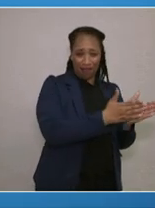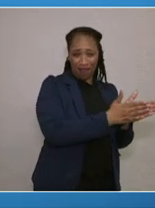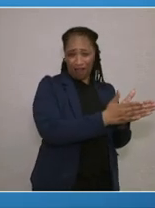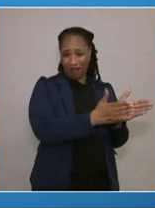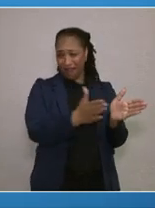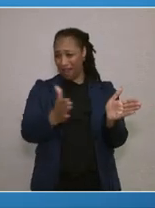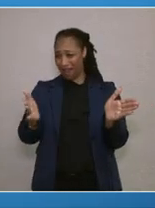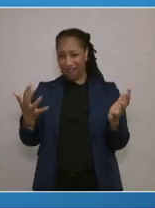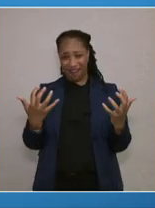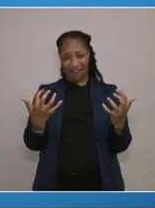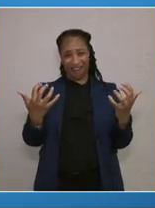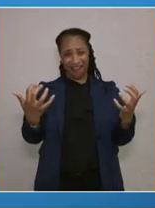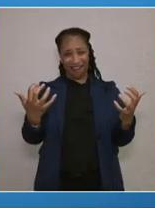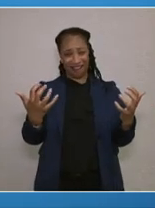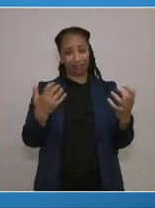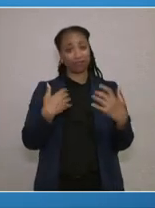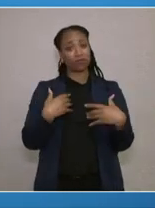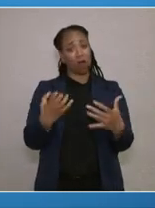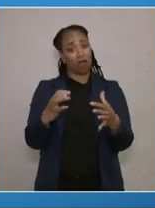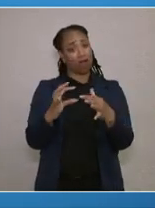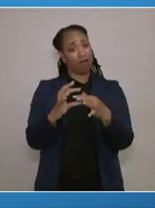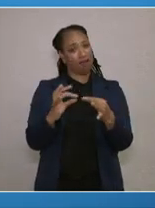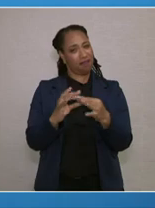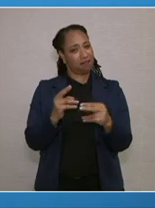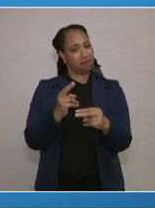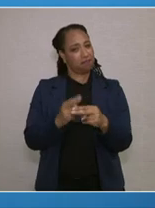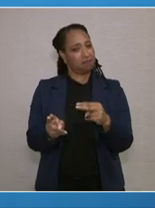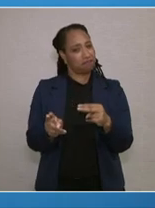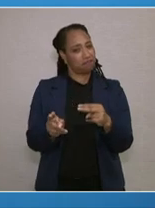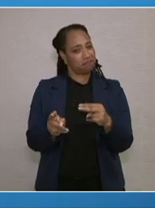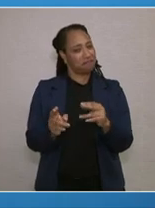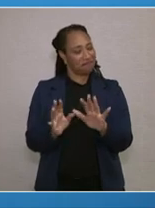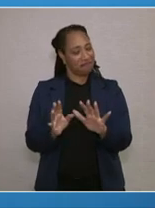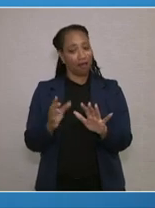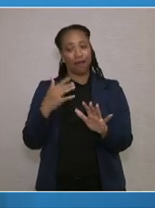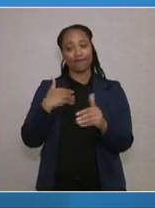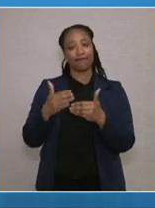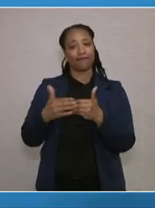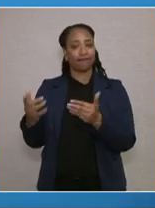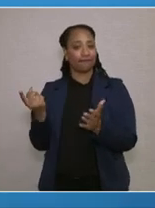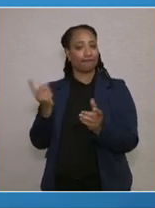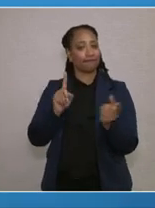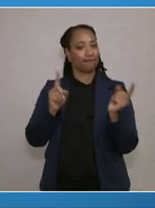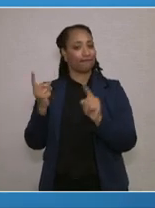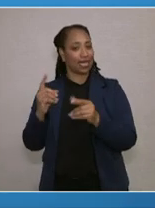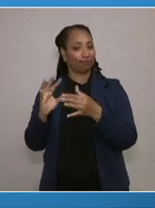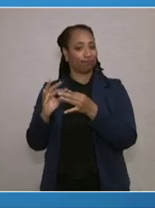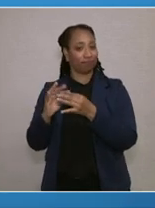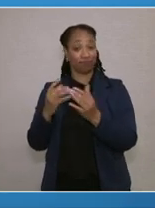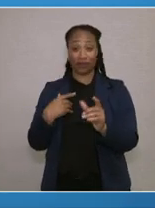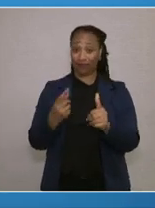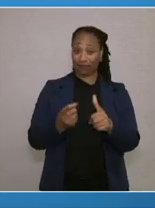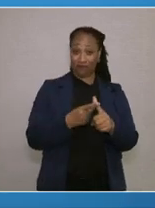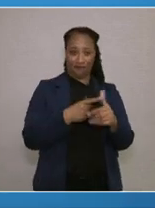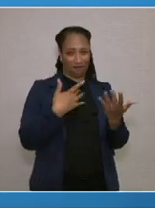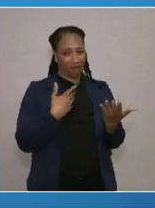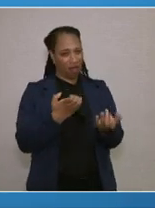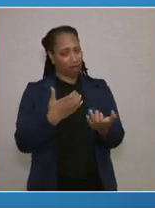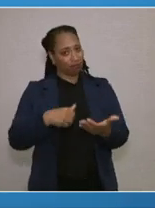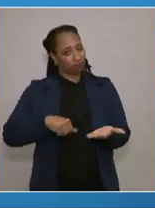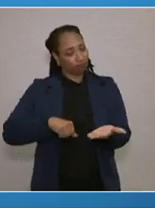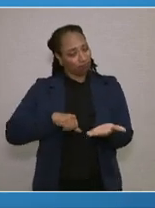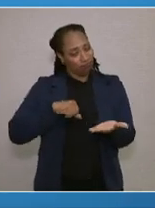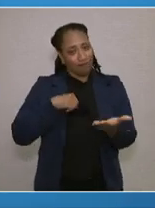main event. I am just delighted to be here to welcome you and to join Bisnow for another great